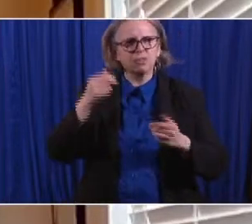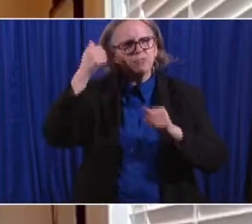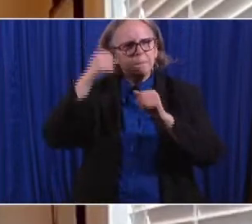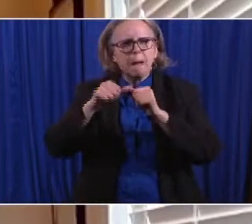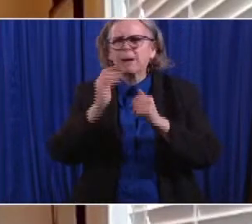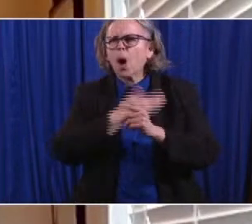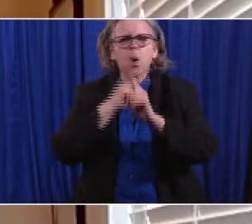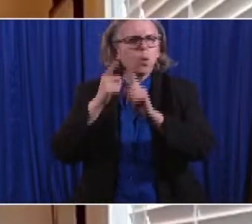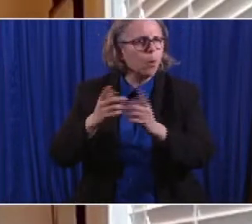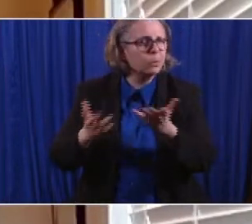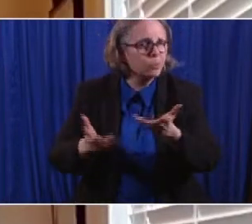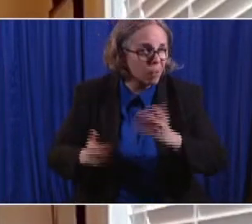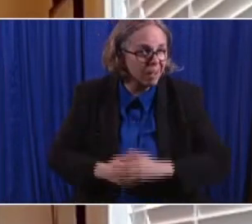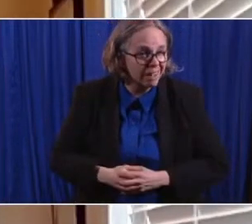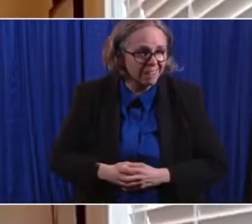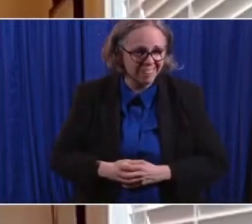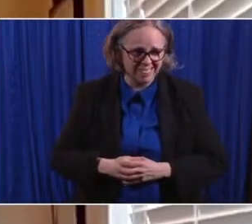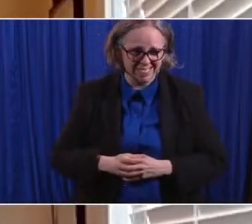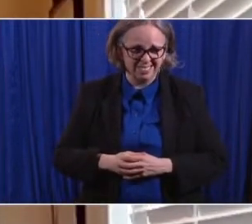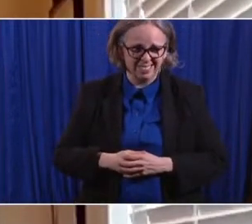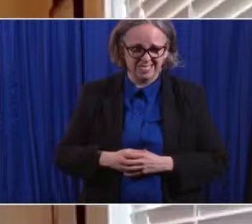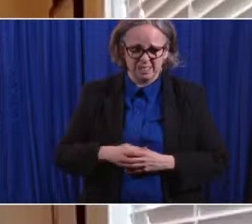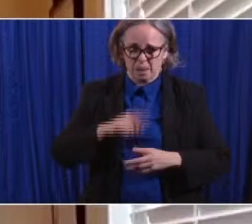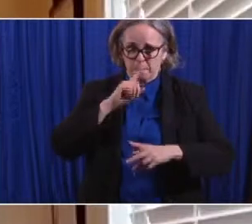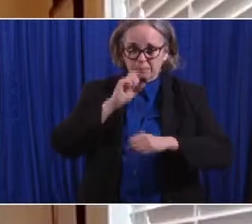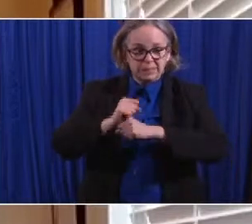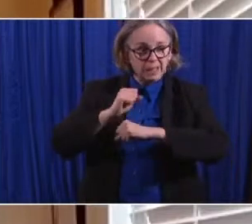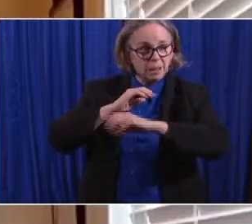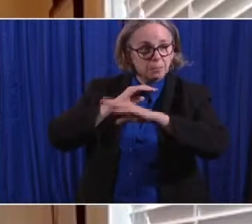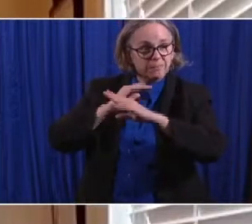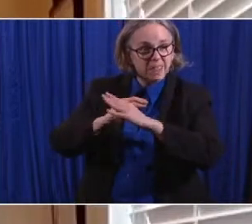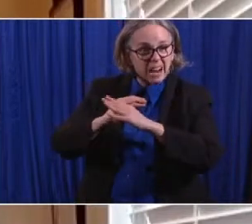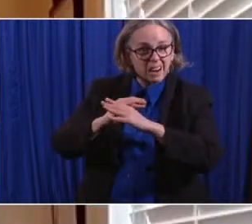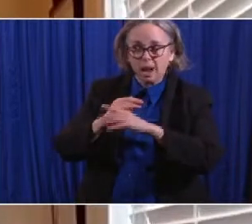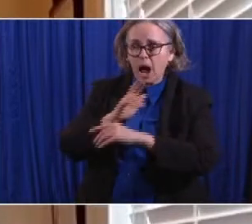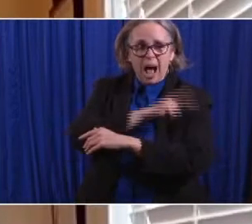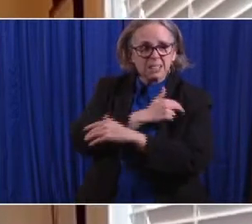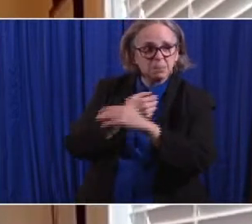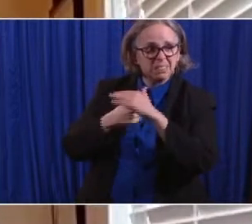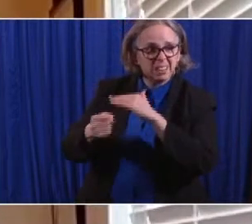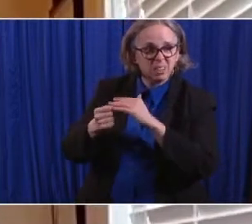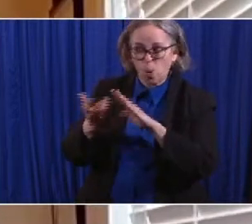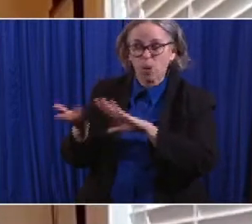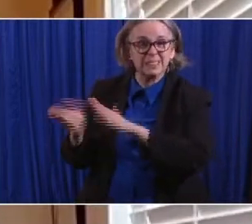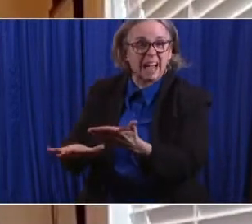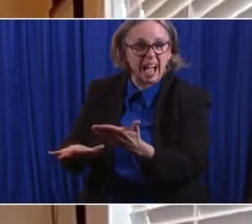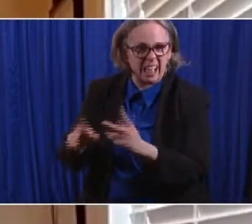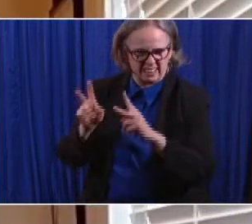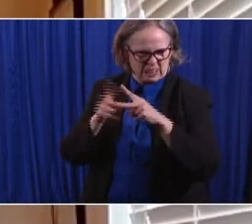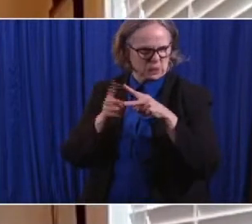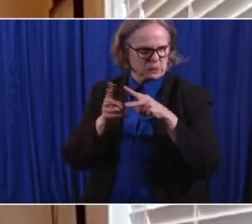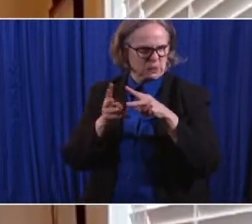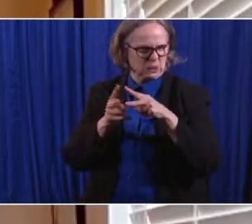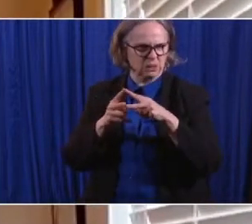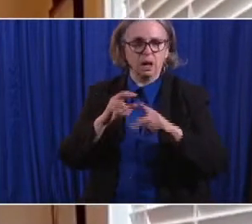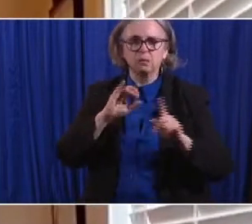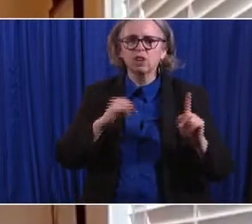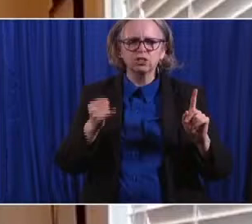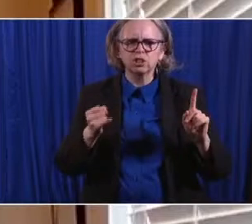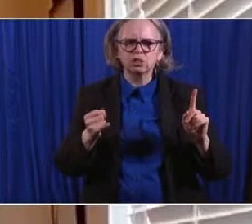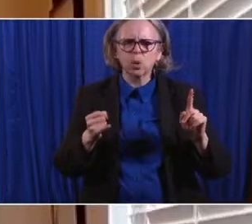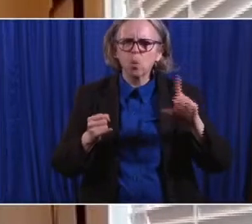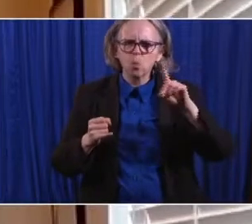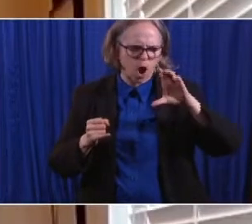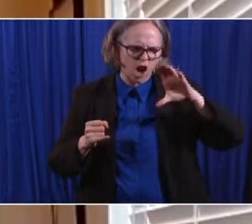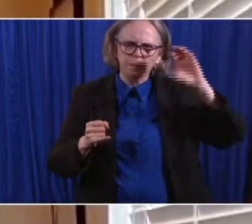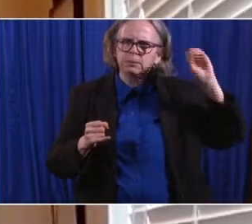being hospitalized and dying? And this vaccine is 100% effective at that endpoint. And that's true